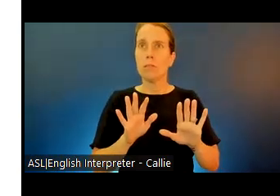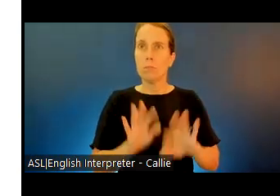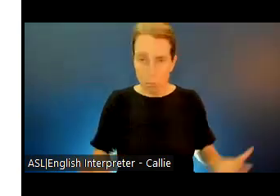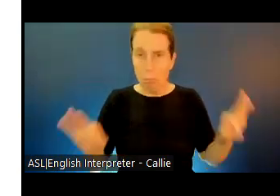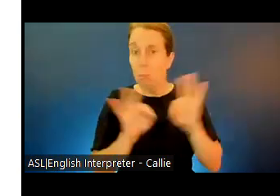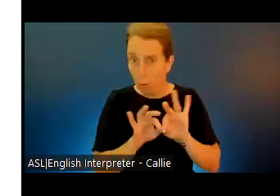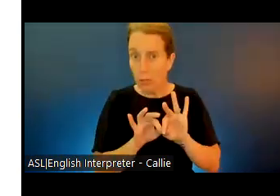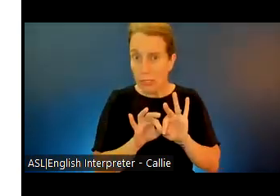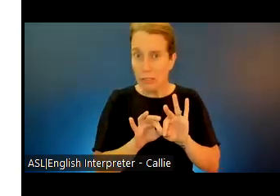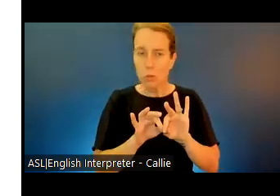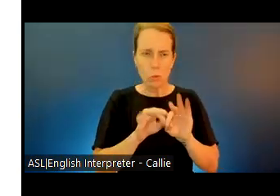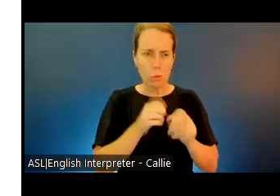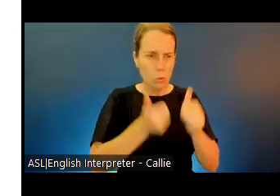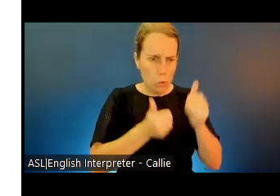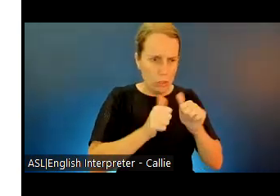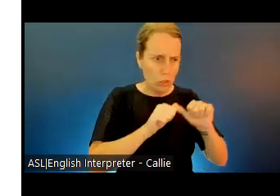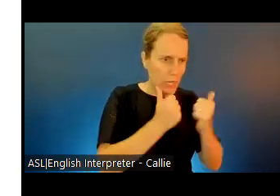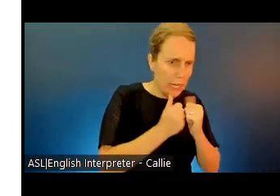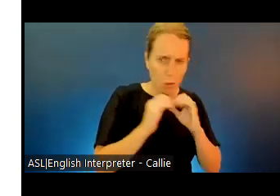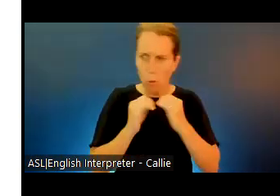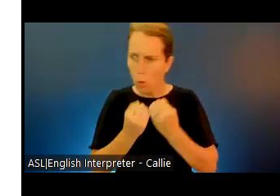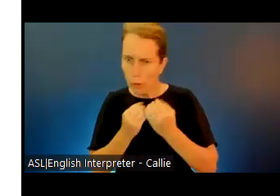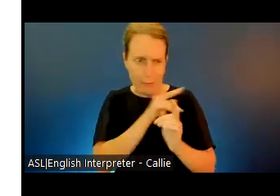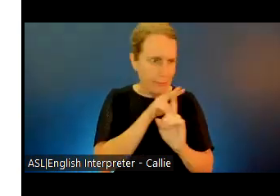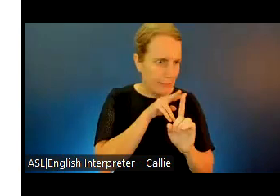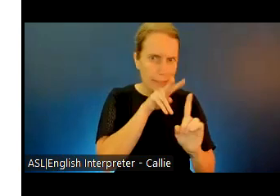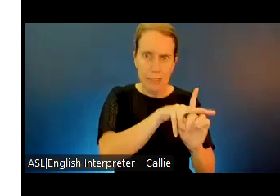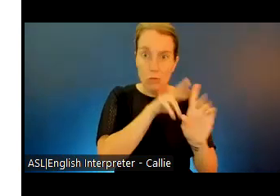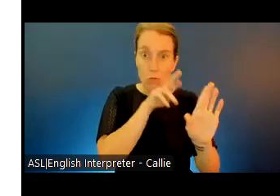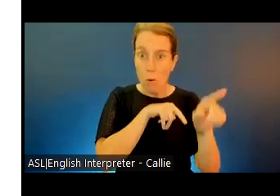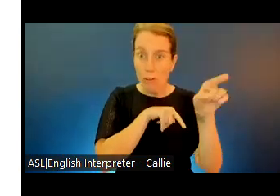to the appropriate agencies, but you can always contact us as well, and we can